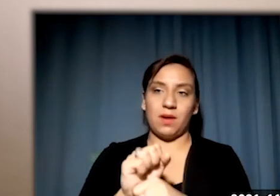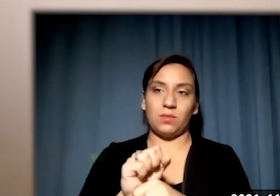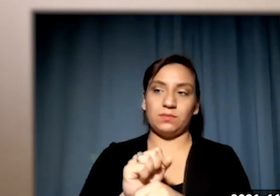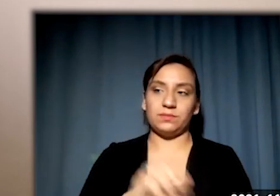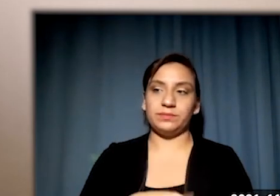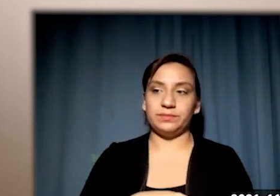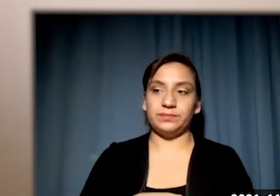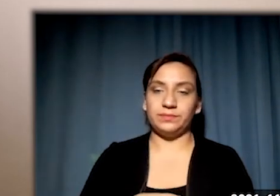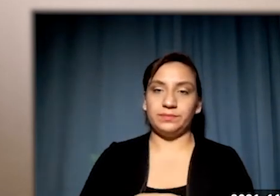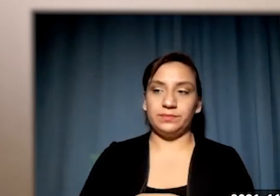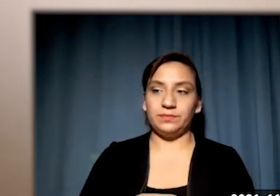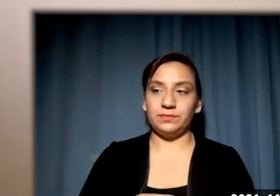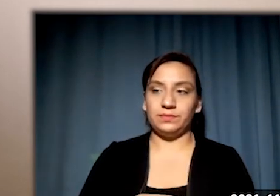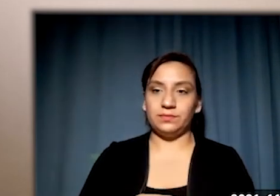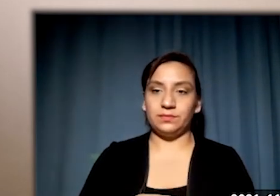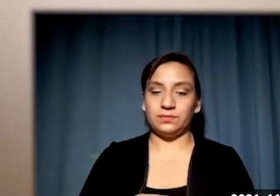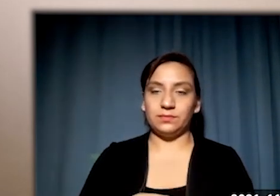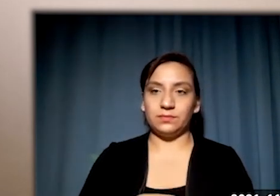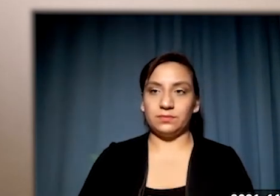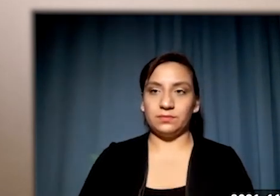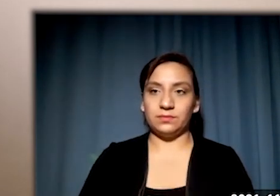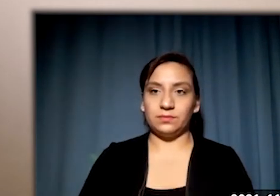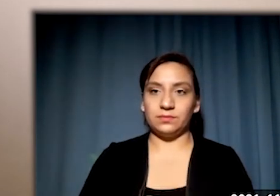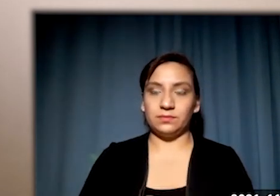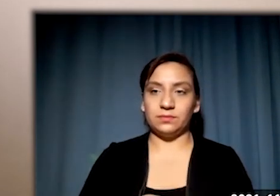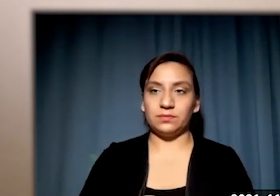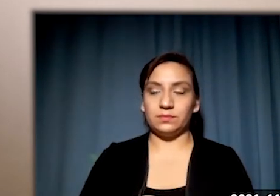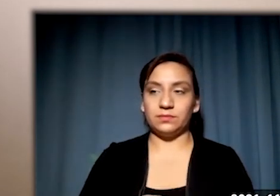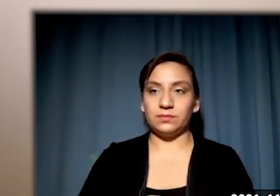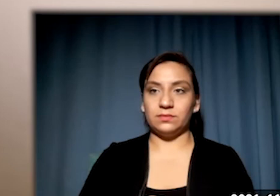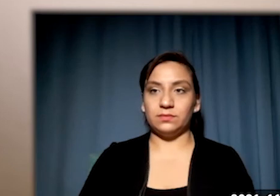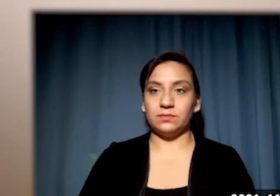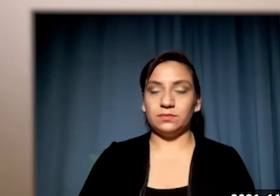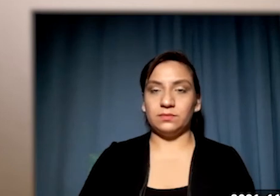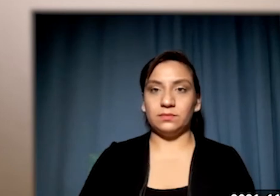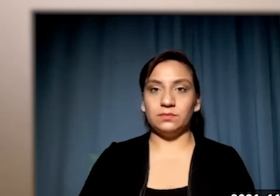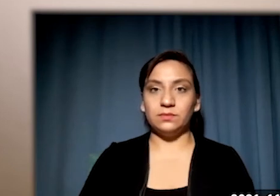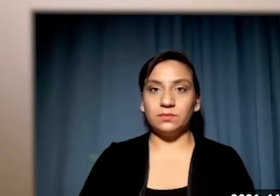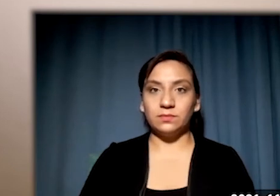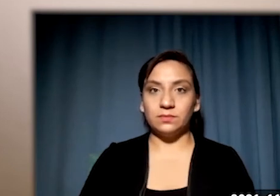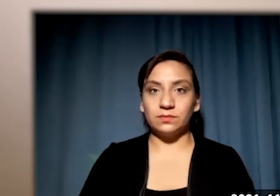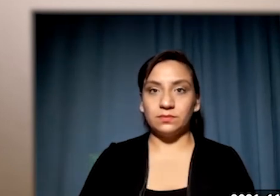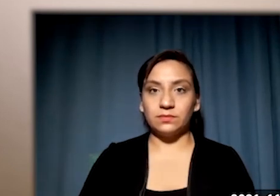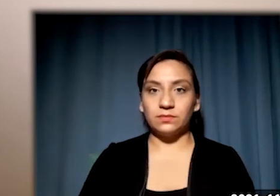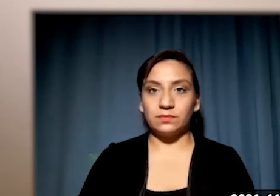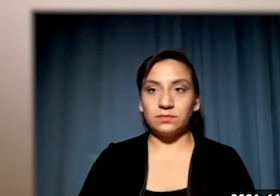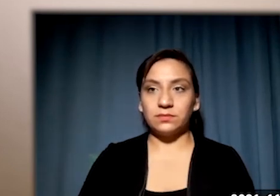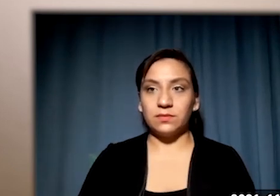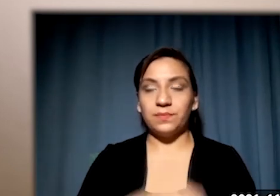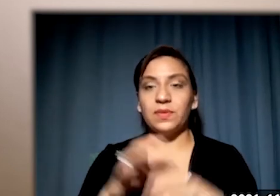Ciudad en el Tiempo, now illustrate the panels of the emblematic museum of the